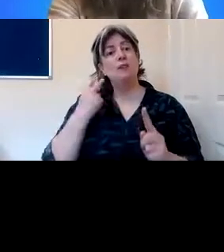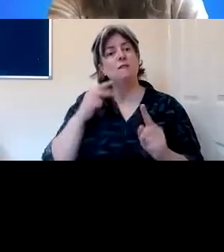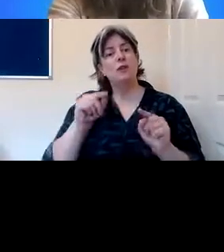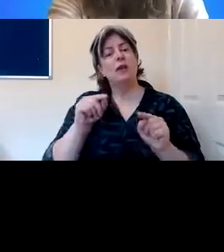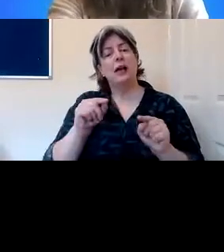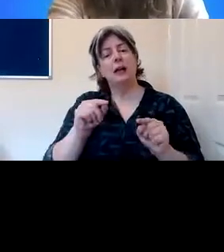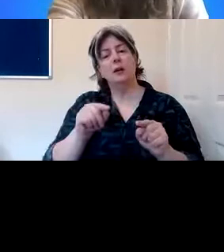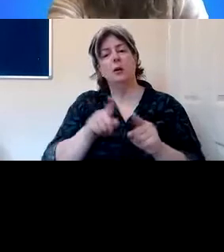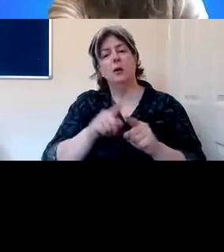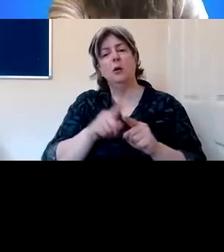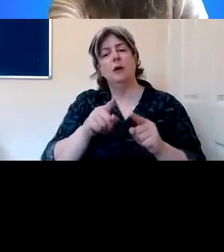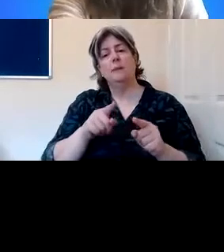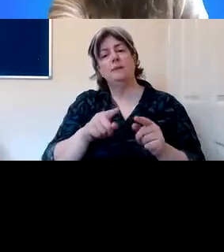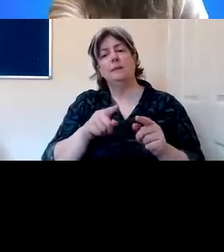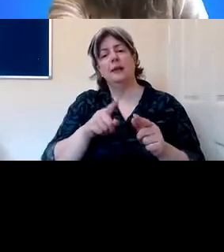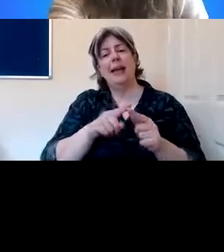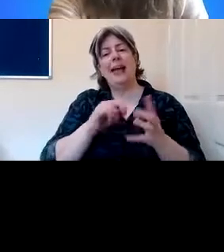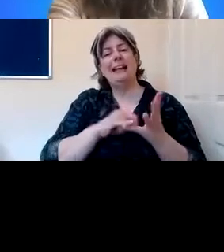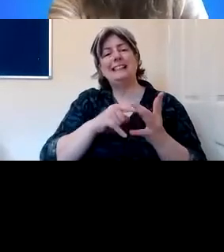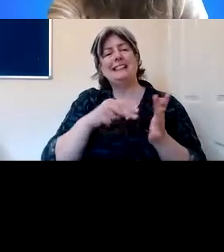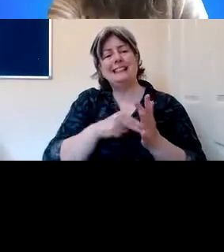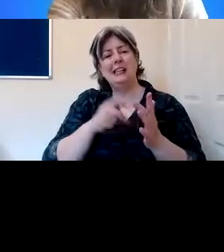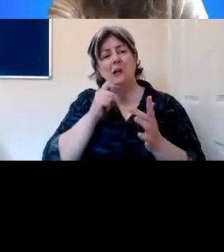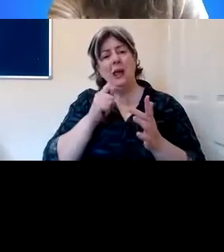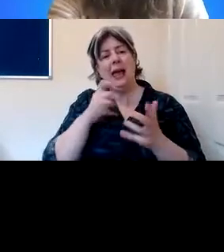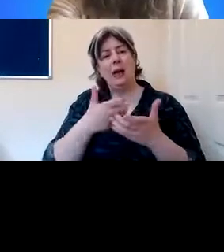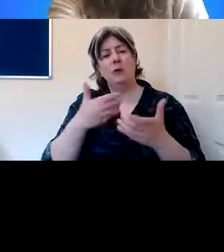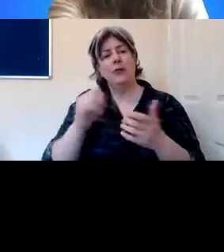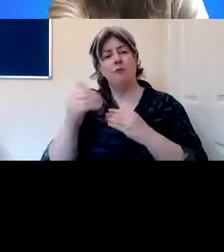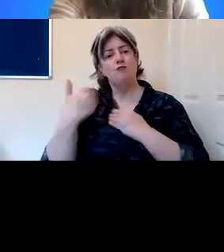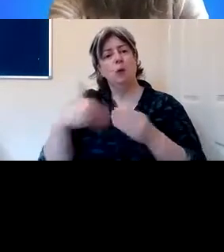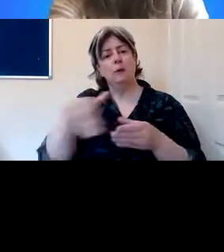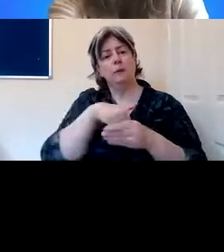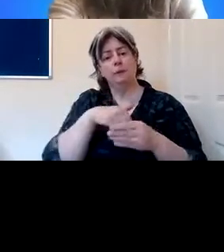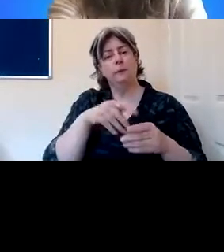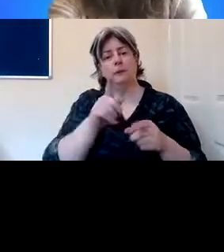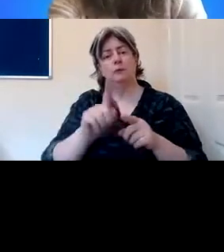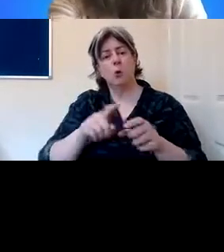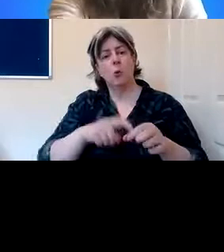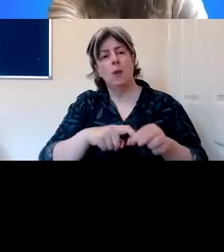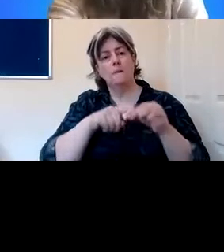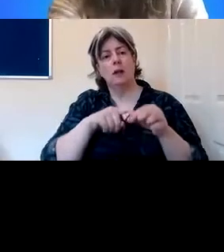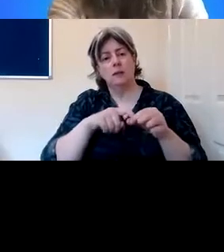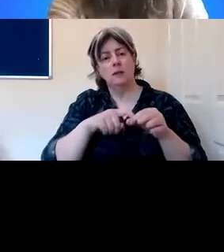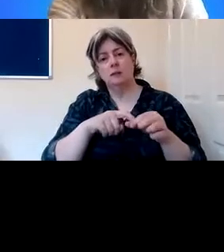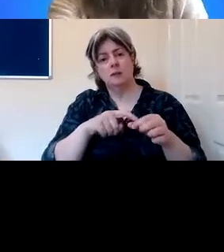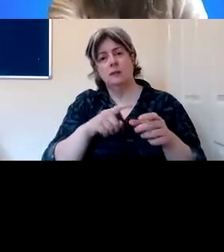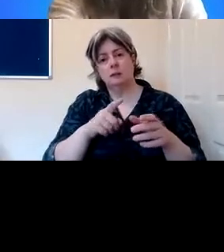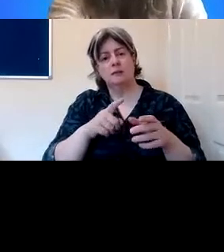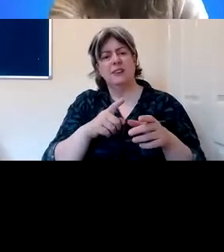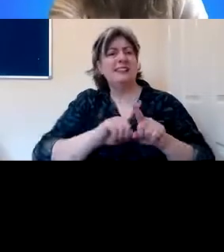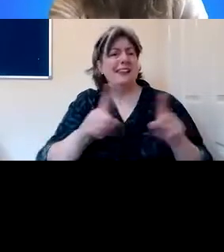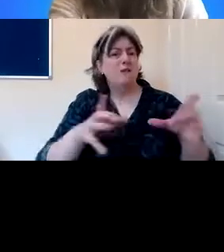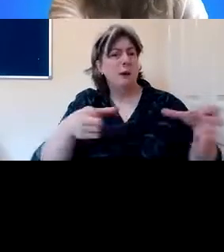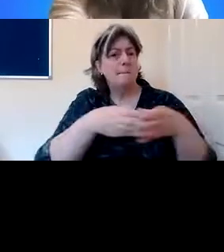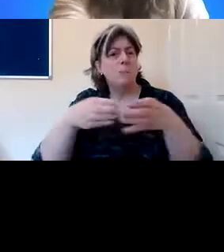Estyn fits into all of that, the WJEC qualification, all the different bodies that we've got that are between, if you